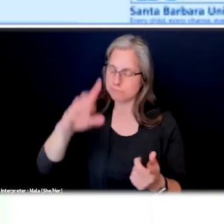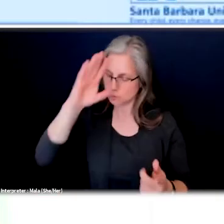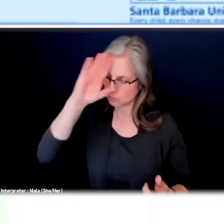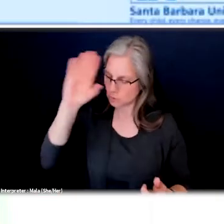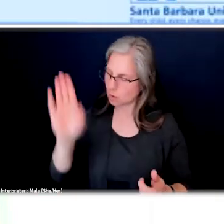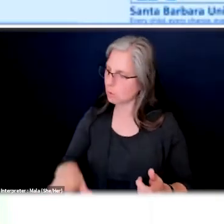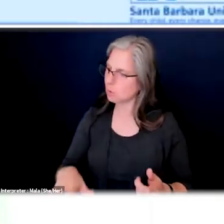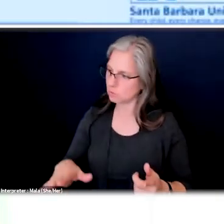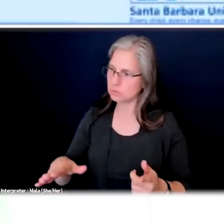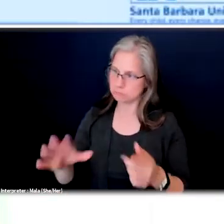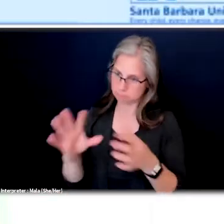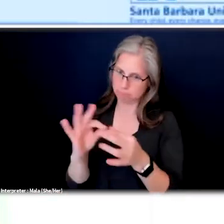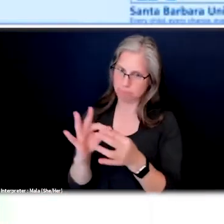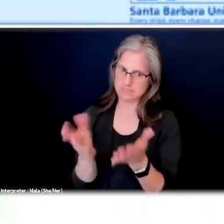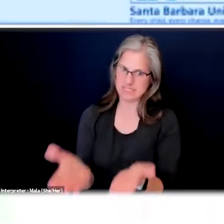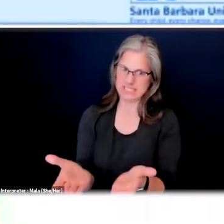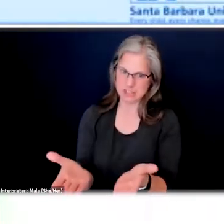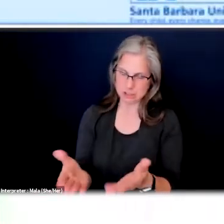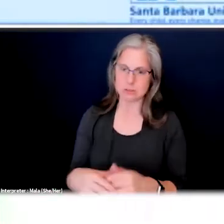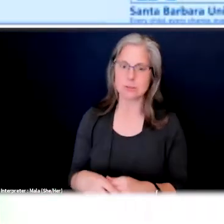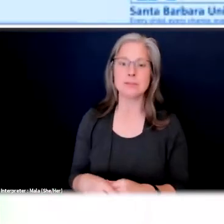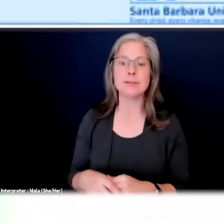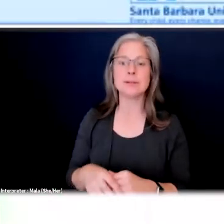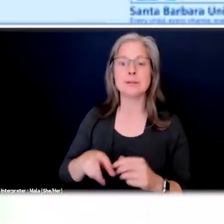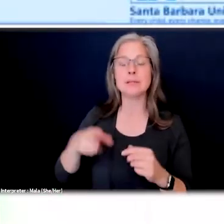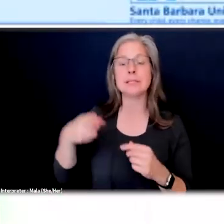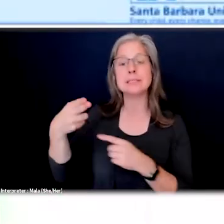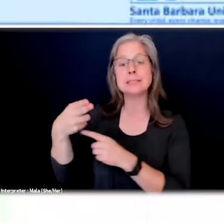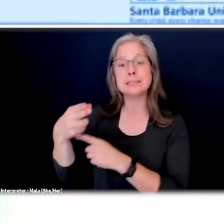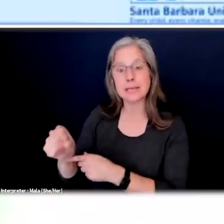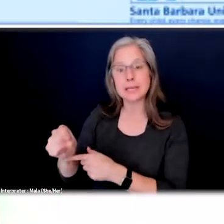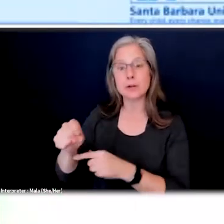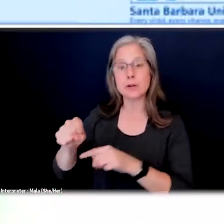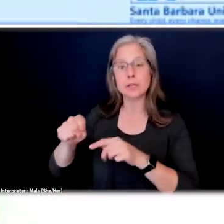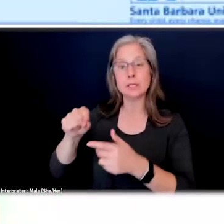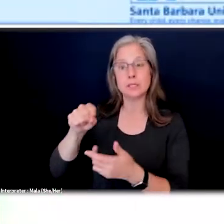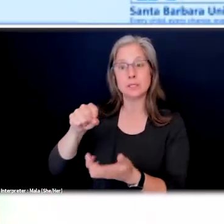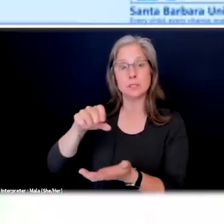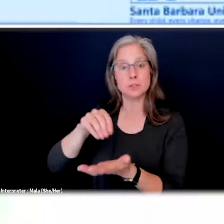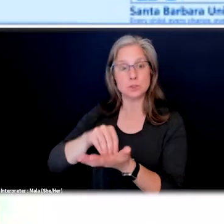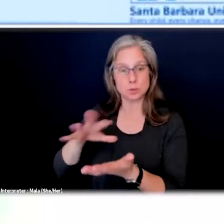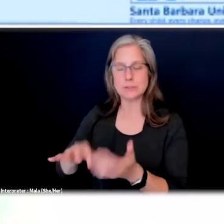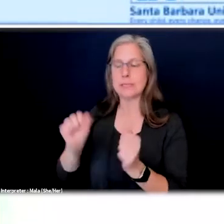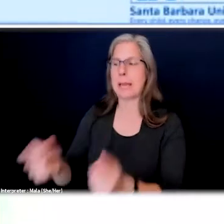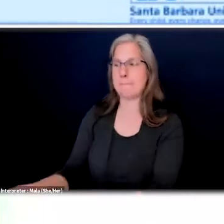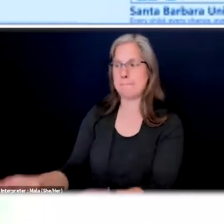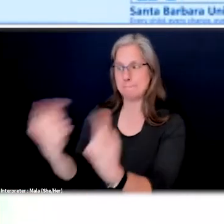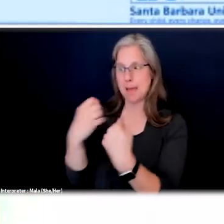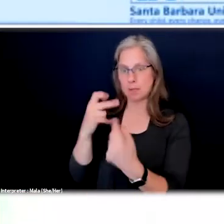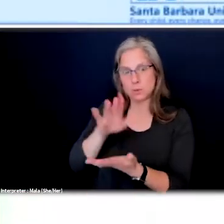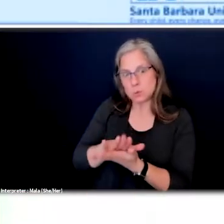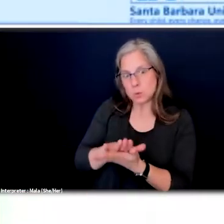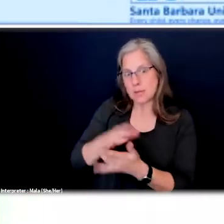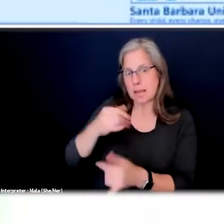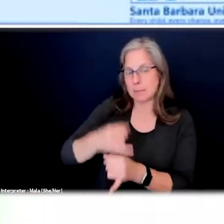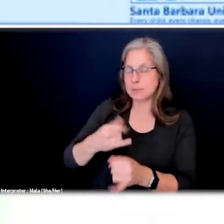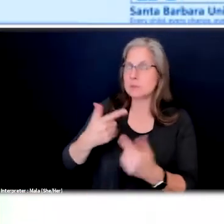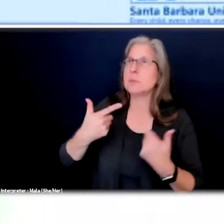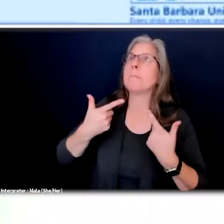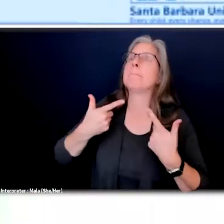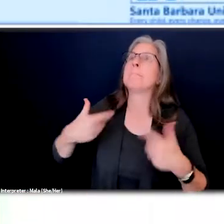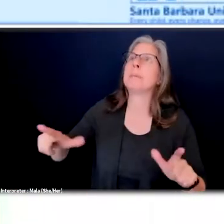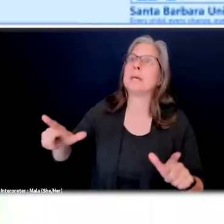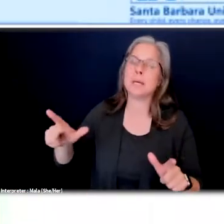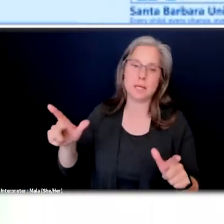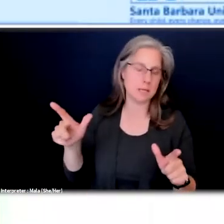well stated here, is that secondary students can come back to school on campus. Really a big deal,